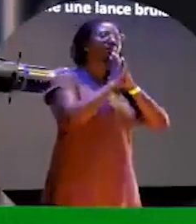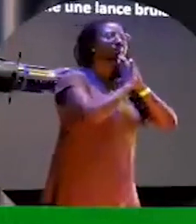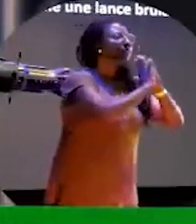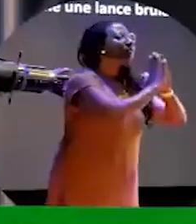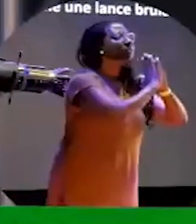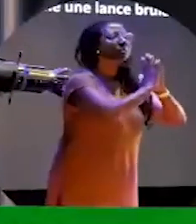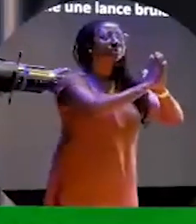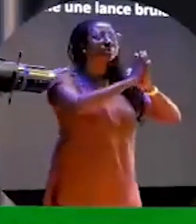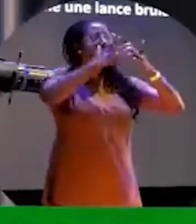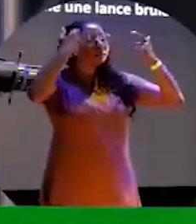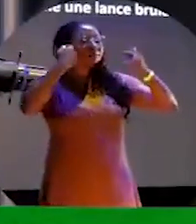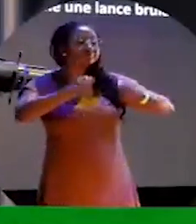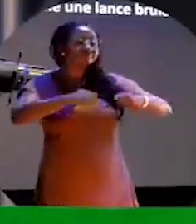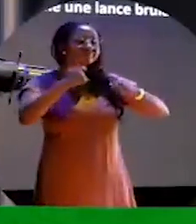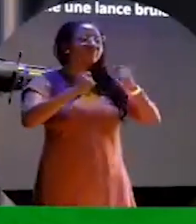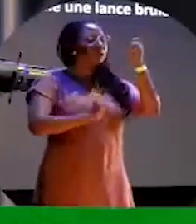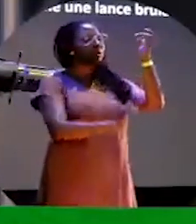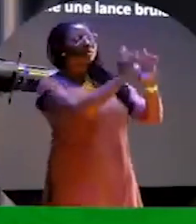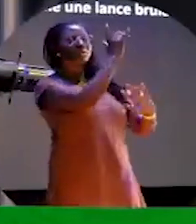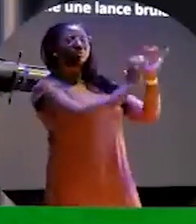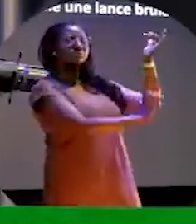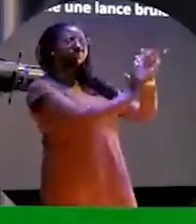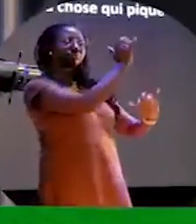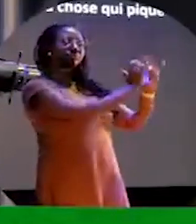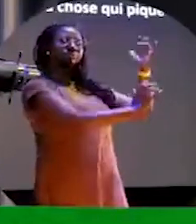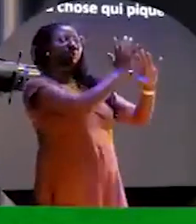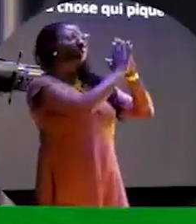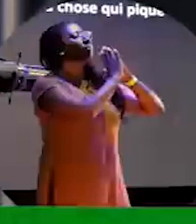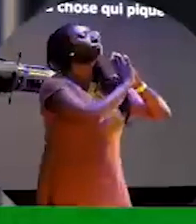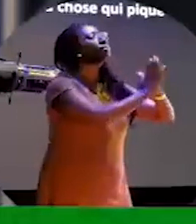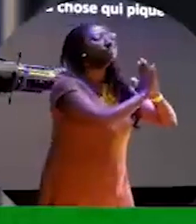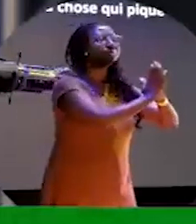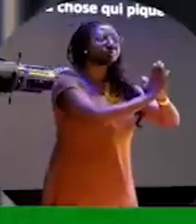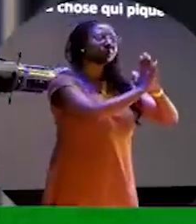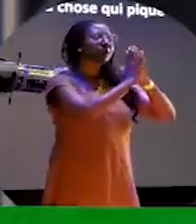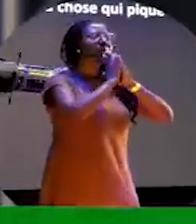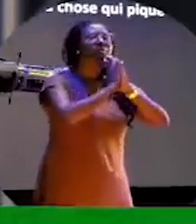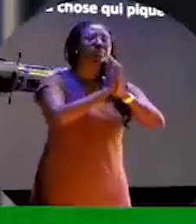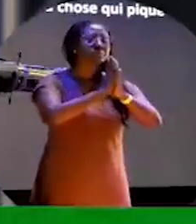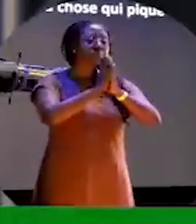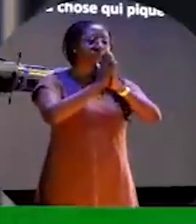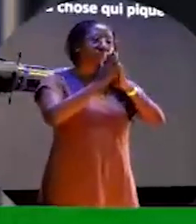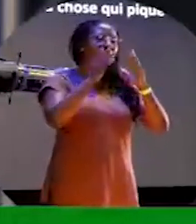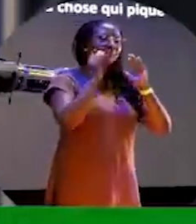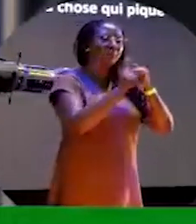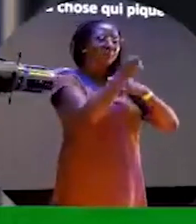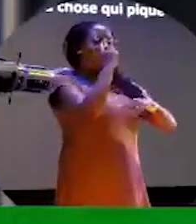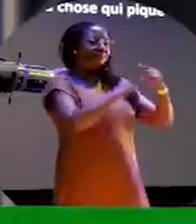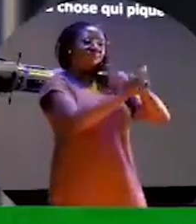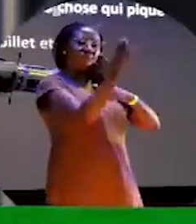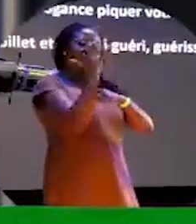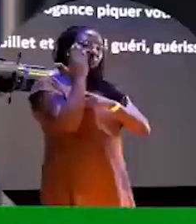spear. You'll hear, please, sir, please, miss. Do not be like the thing that stinks. Don't